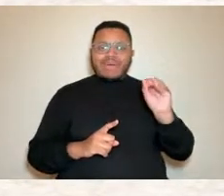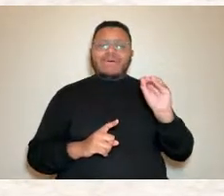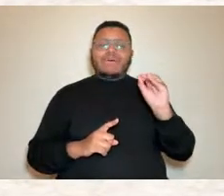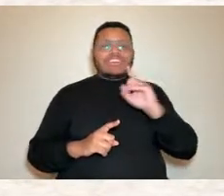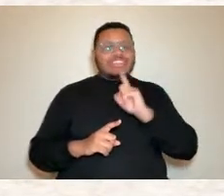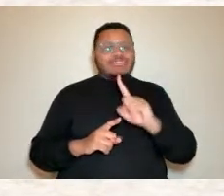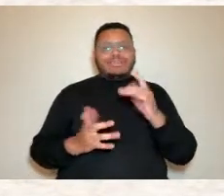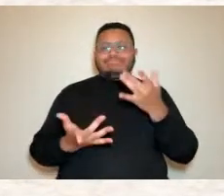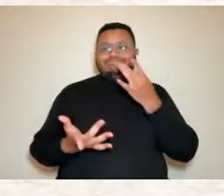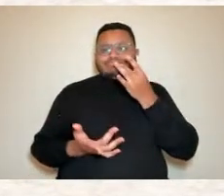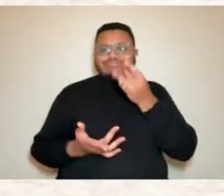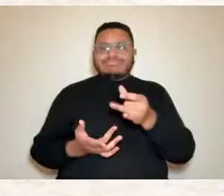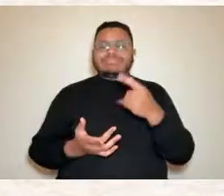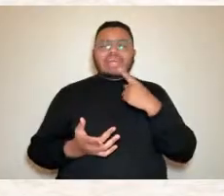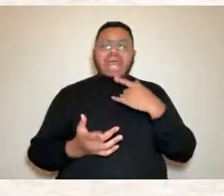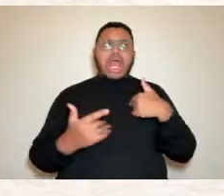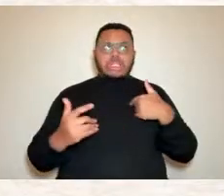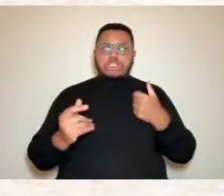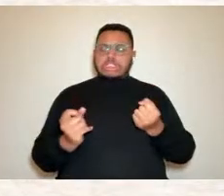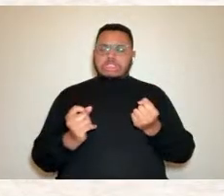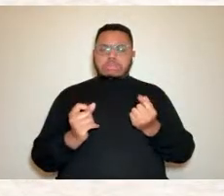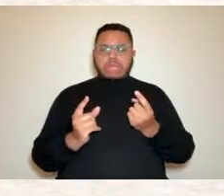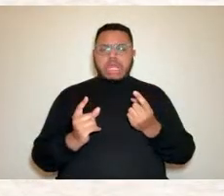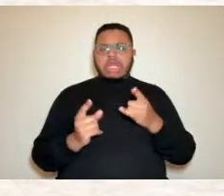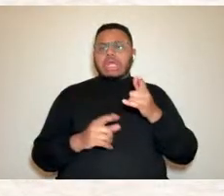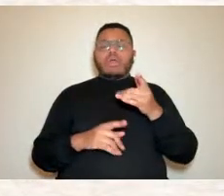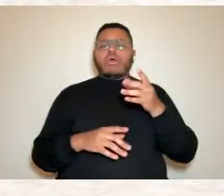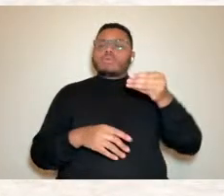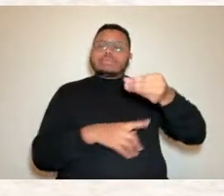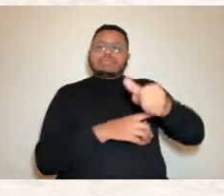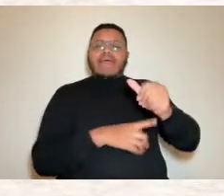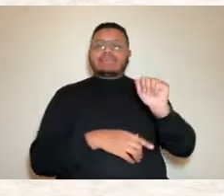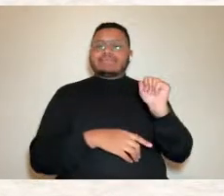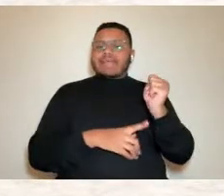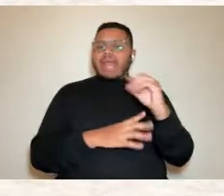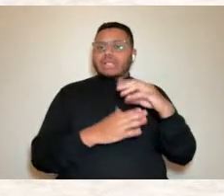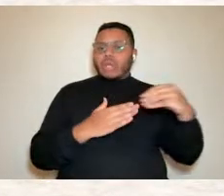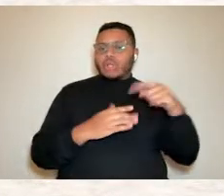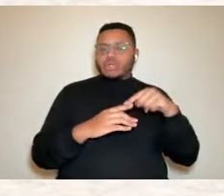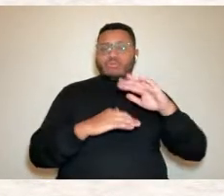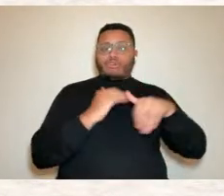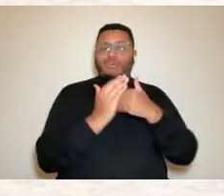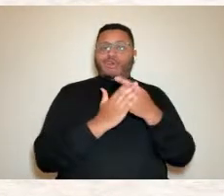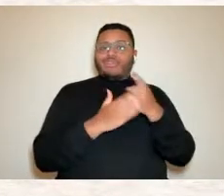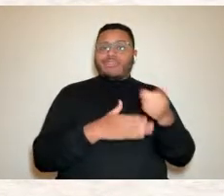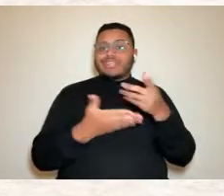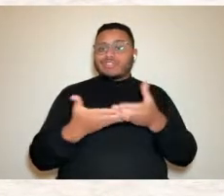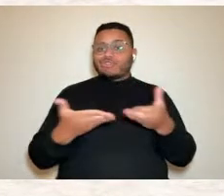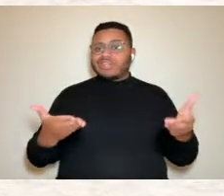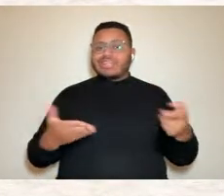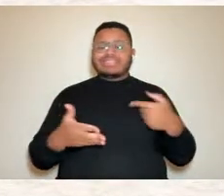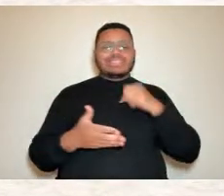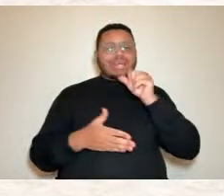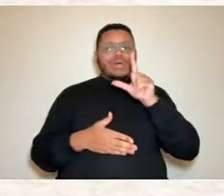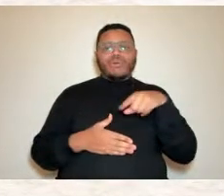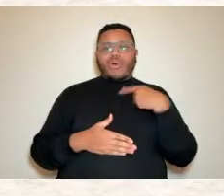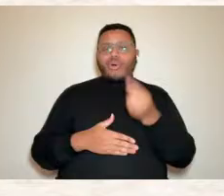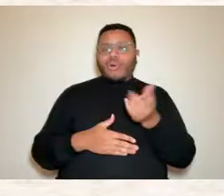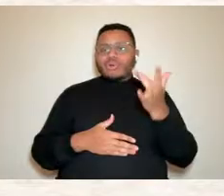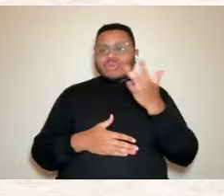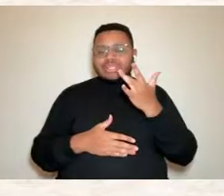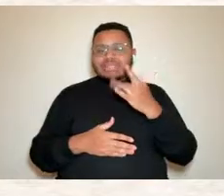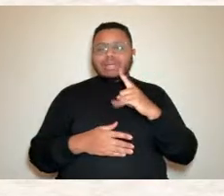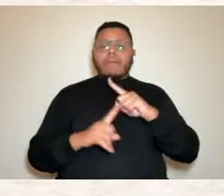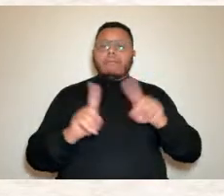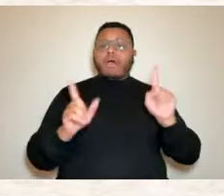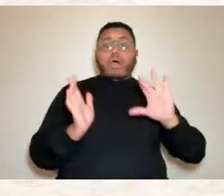super delicious. And I spent $10 on all of these ingredients. So this is not only tasty, but super